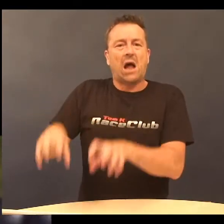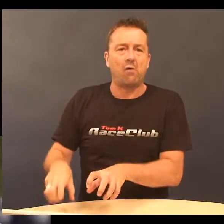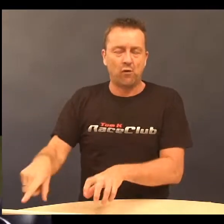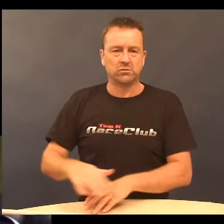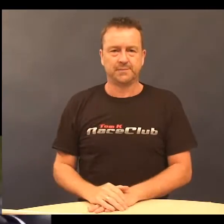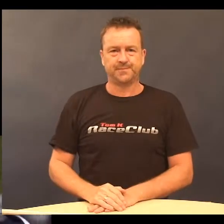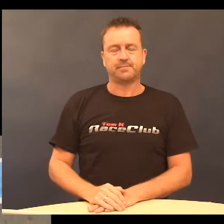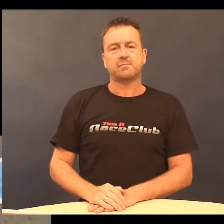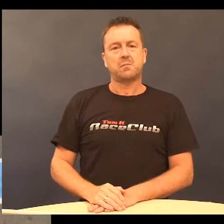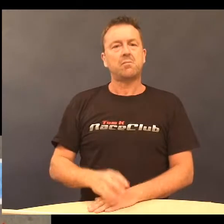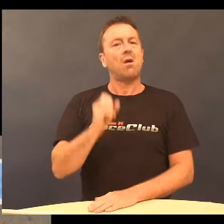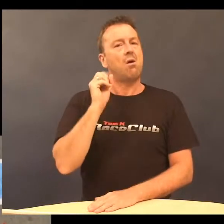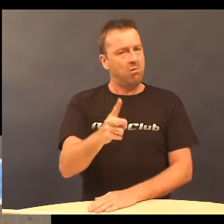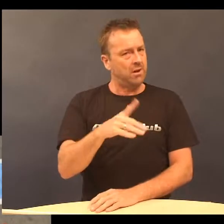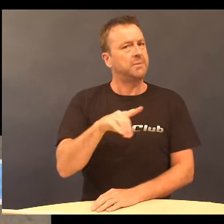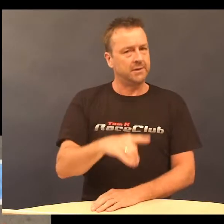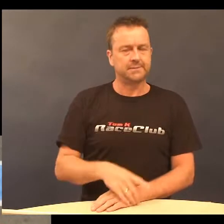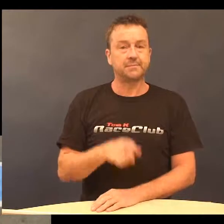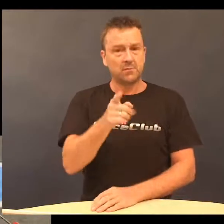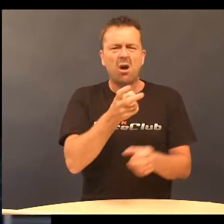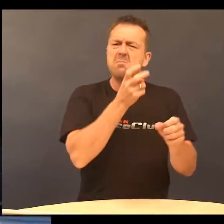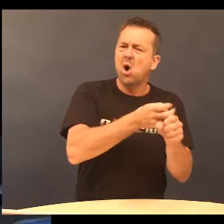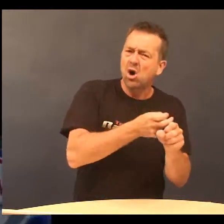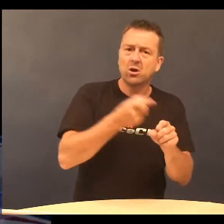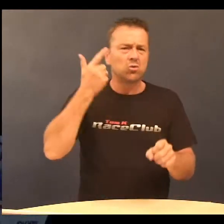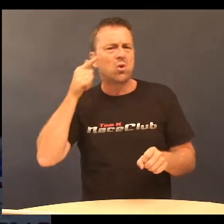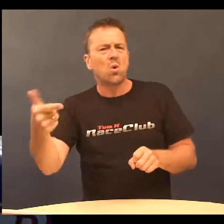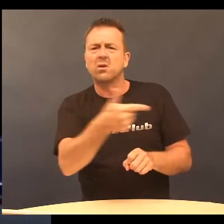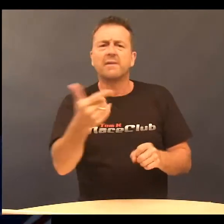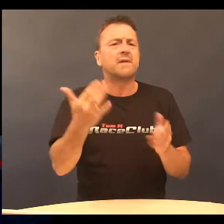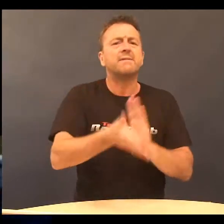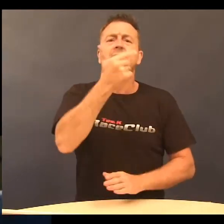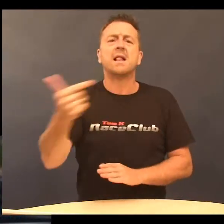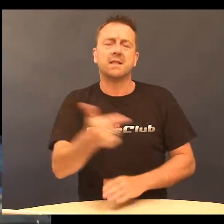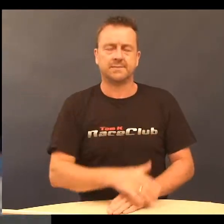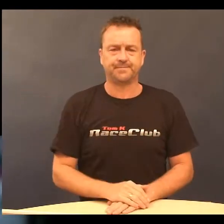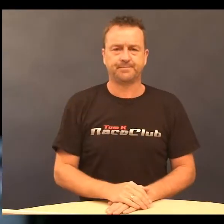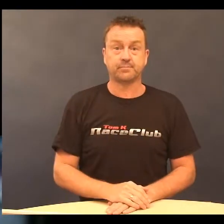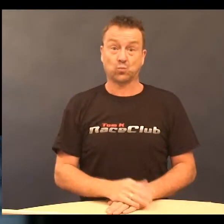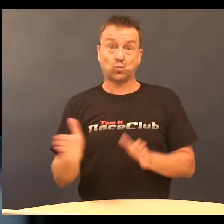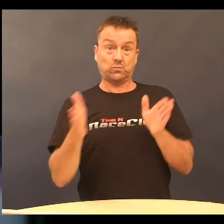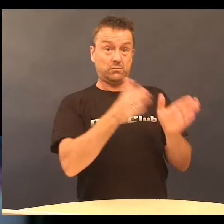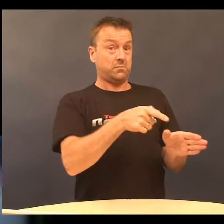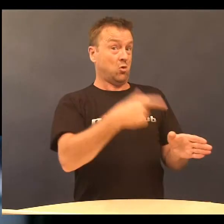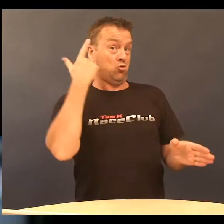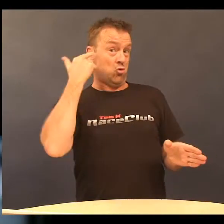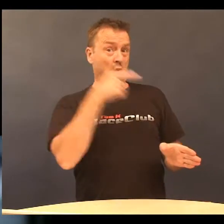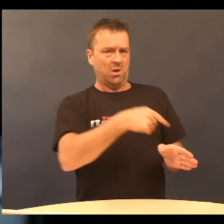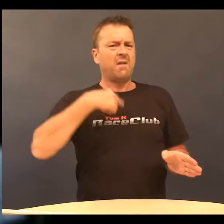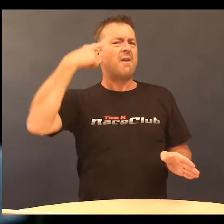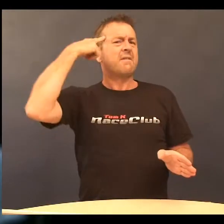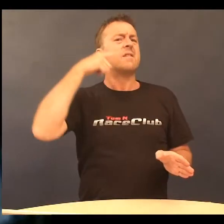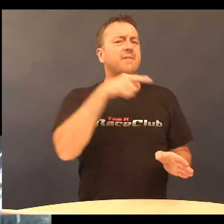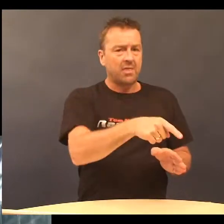downforce. Okay, Pierre, what are Porsche and Toyota's choices? In the Toyota camp, we know